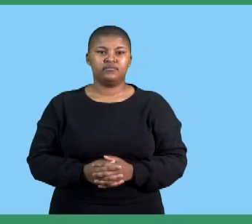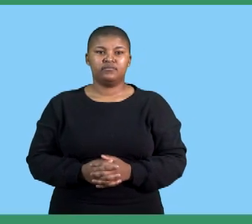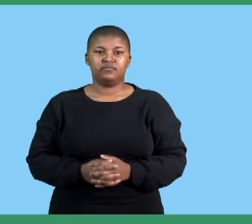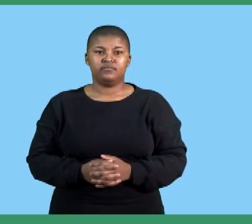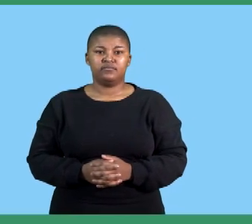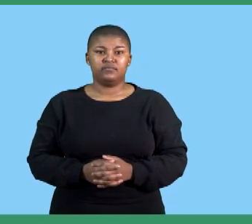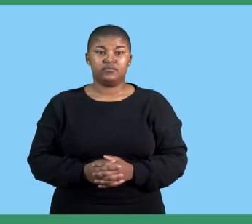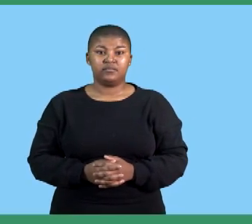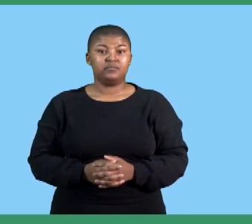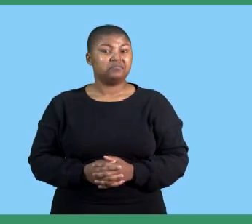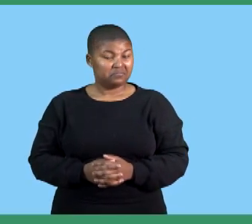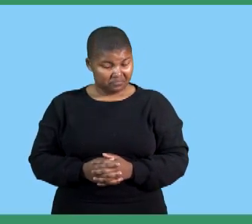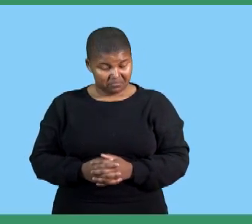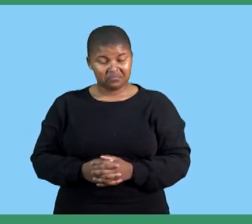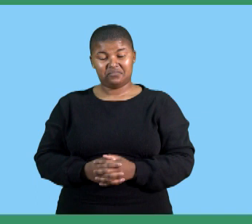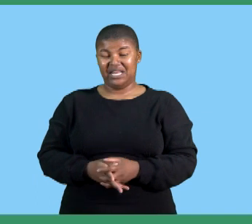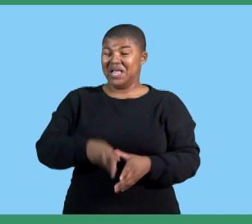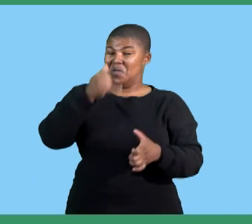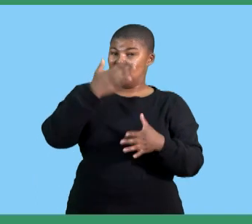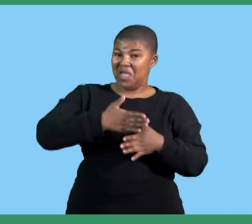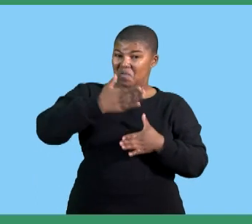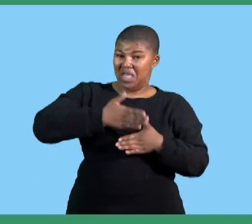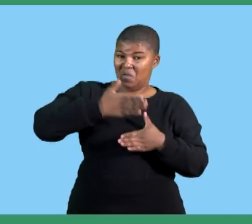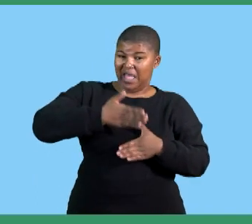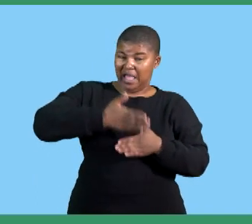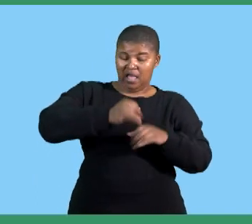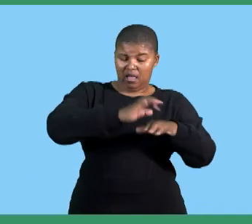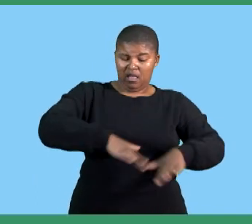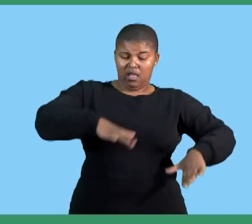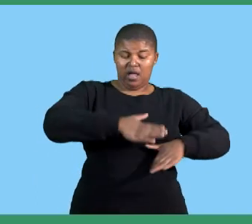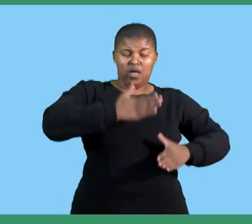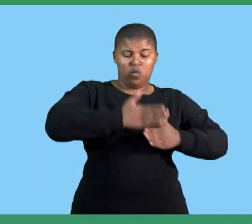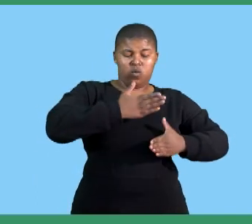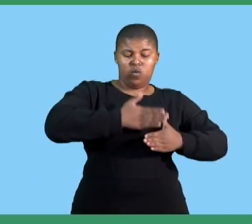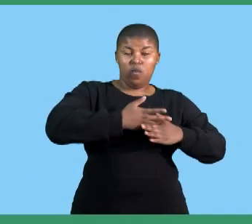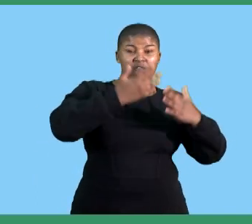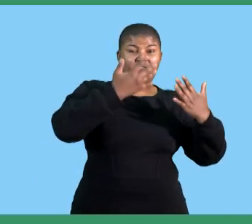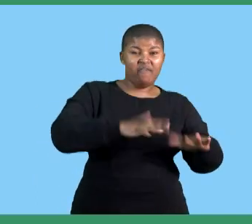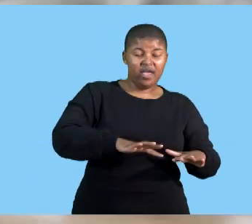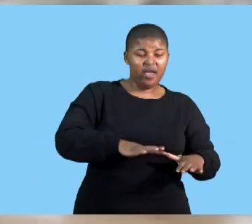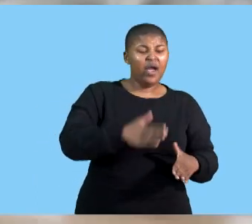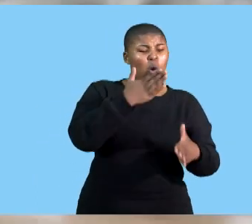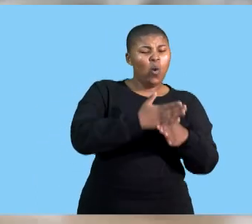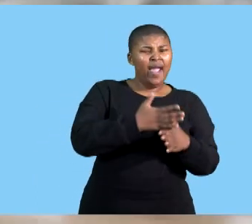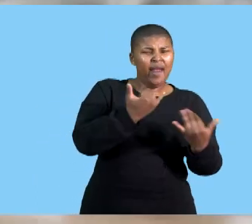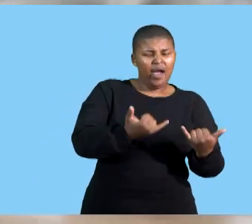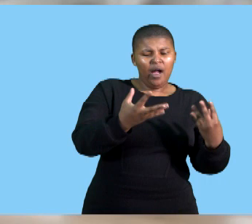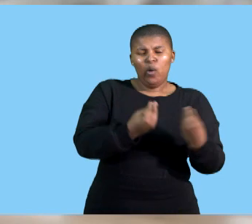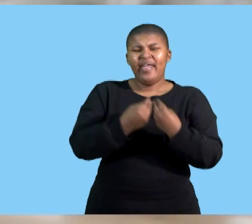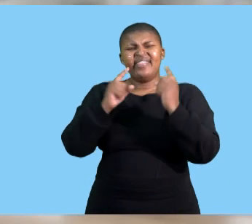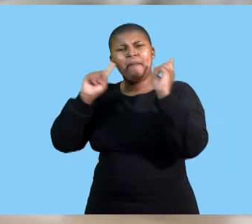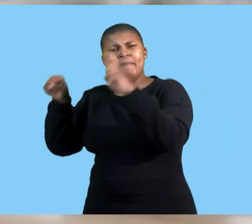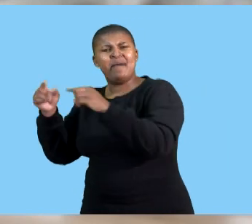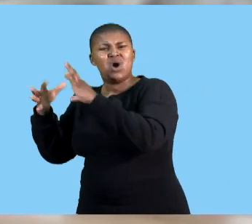Taking work home is another factor that causes stress. Now imagine a situation where you are working from